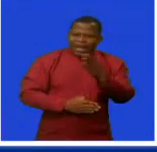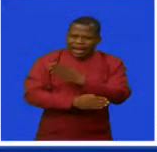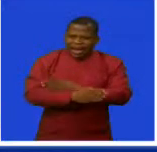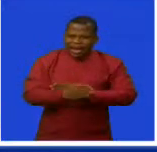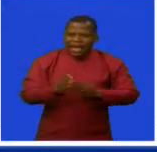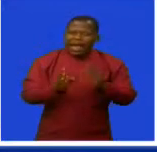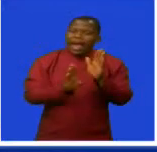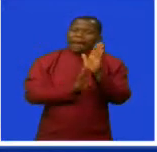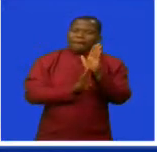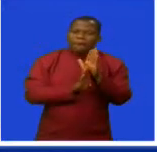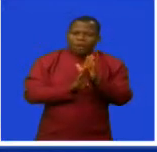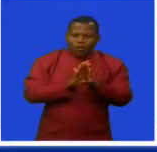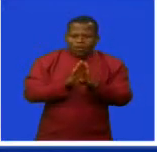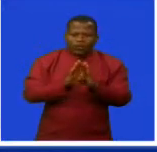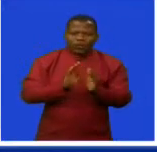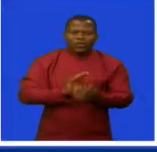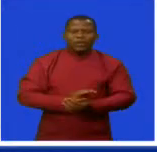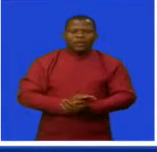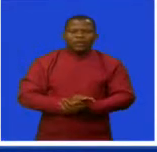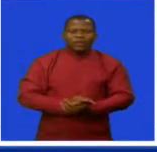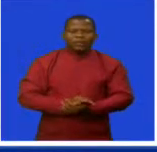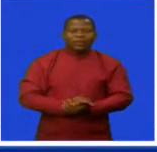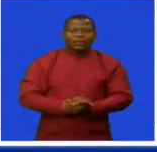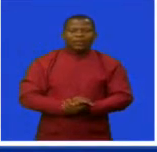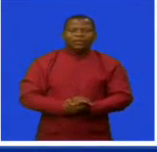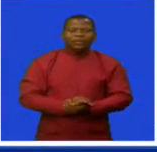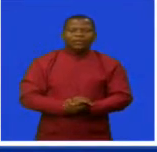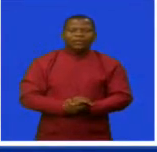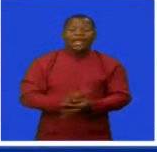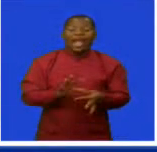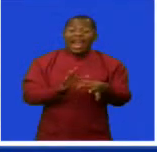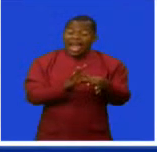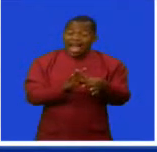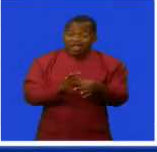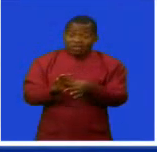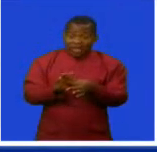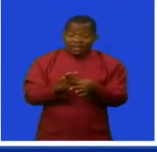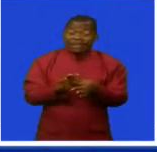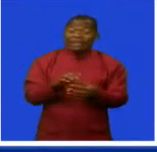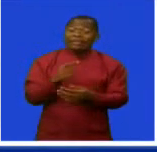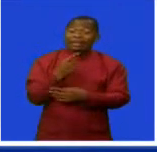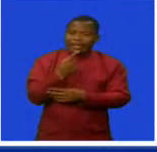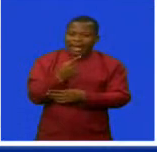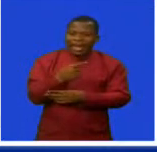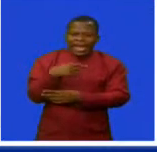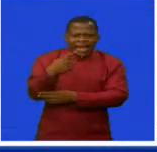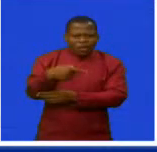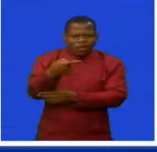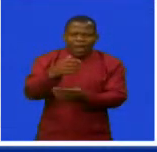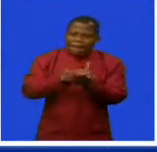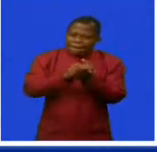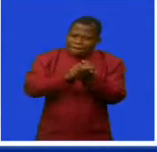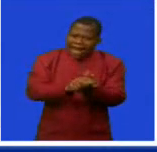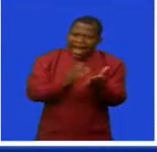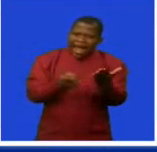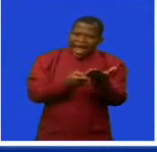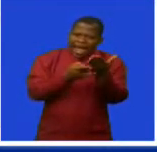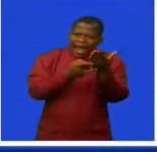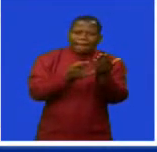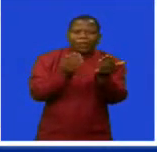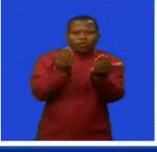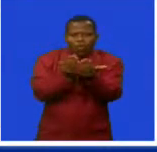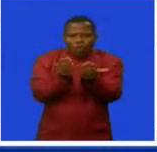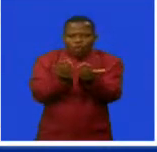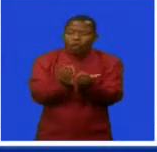let alone the one who is deprived. ESRA itibophelele ekutseni itawuchubeka ibambisane